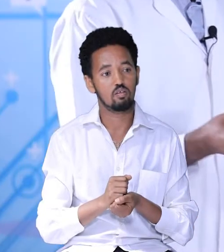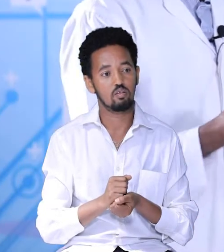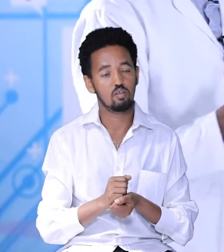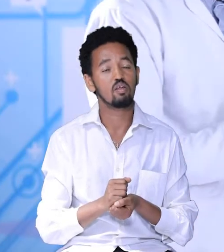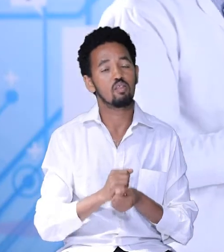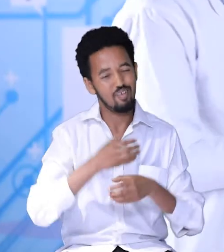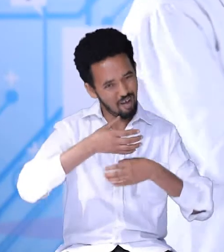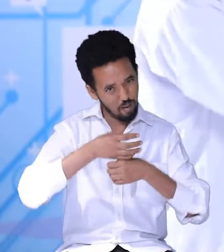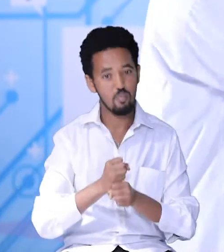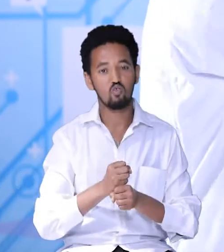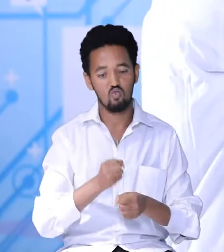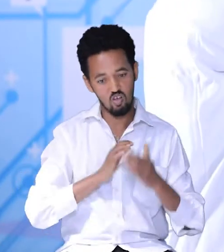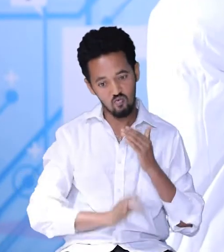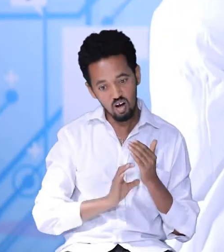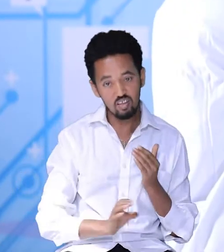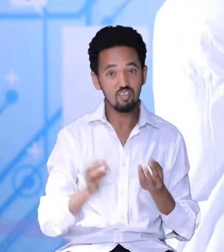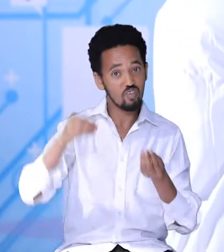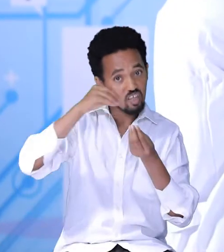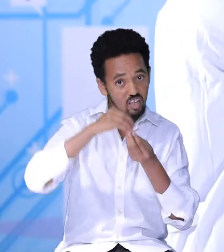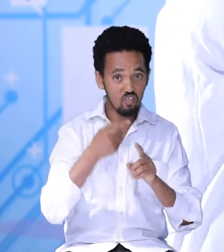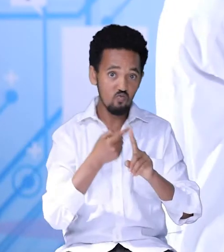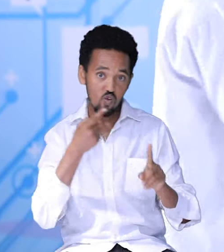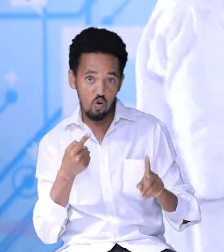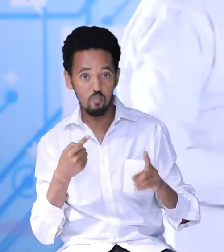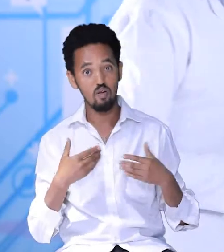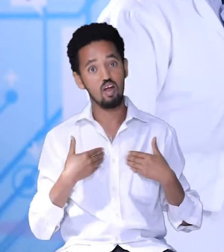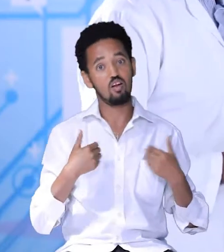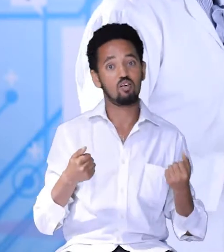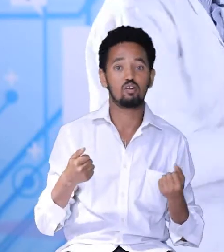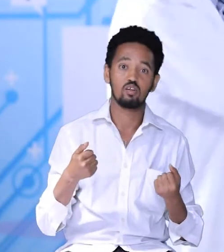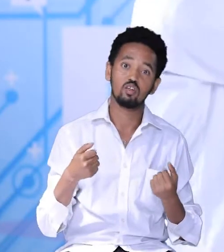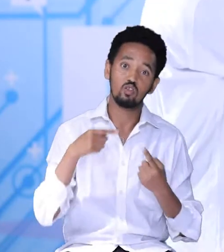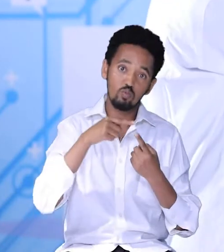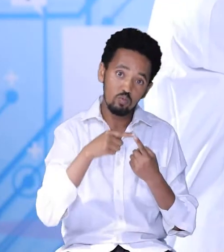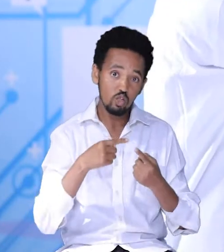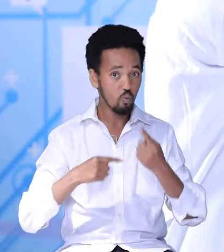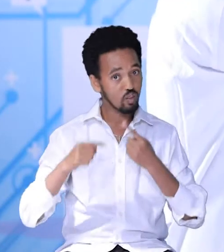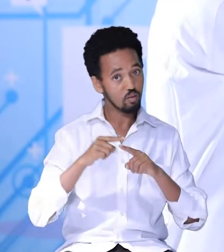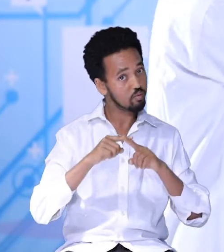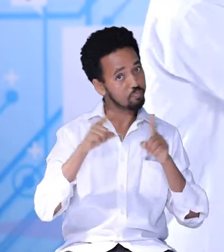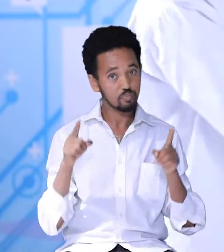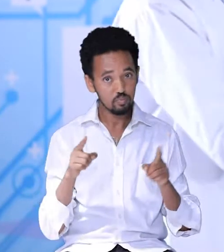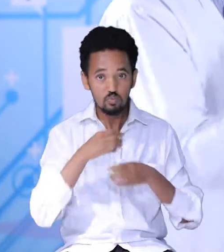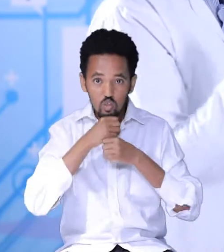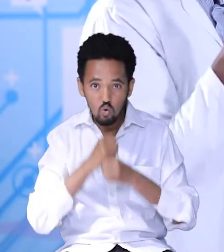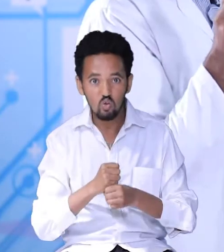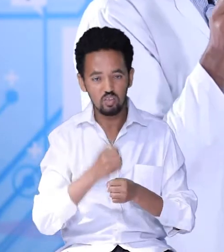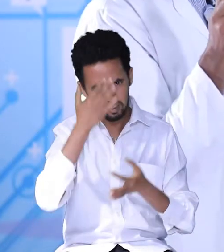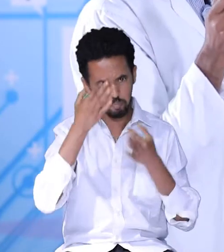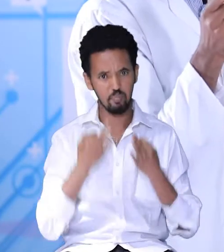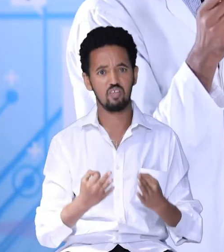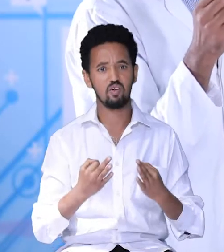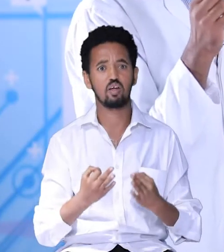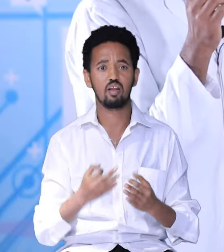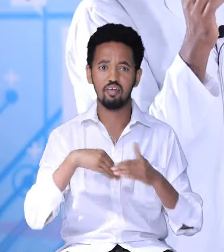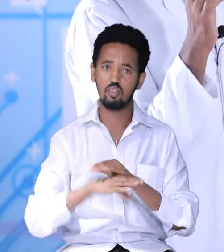The amount of fertility may increase from adult to old age. But when you come to the old age, specifically in